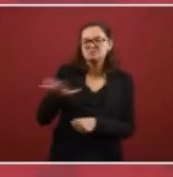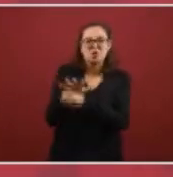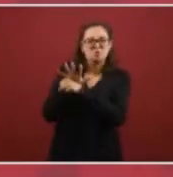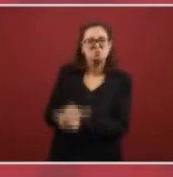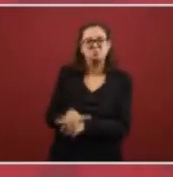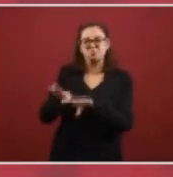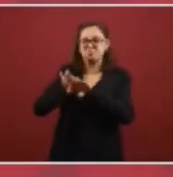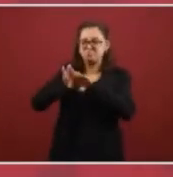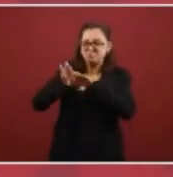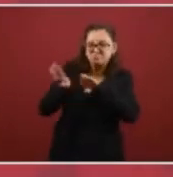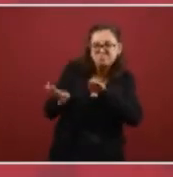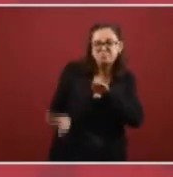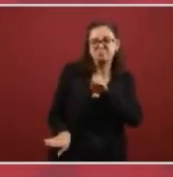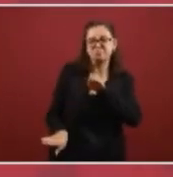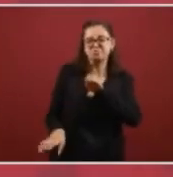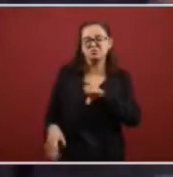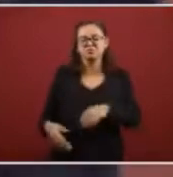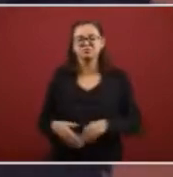modern inequality.